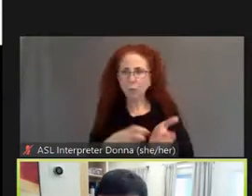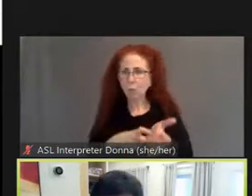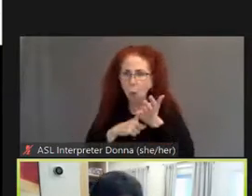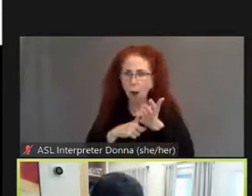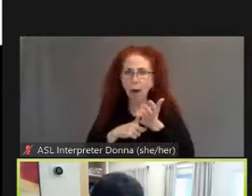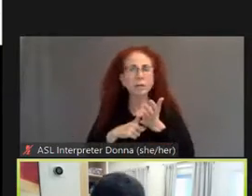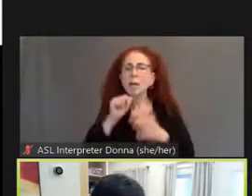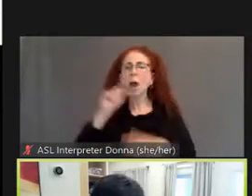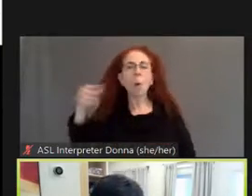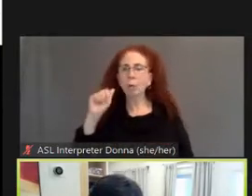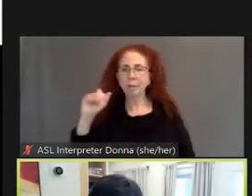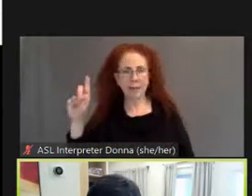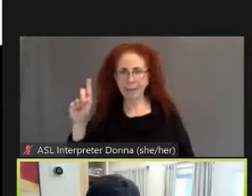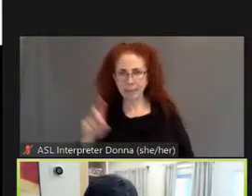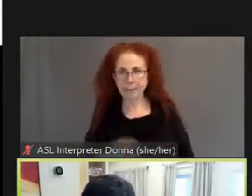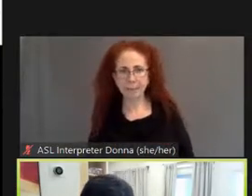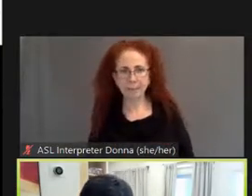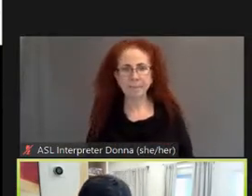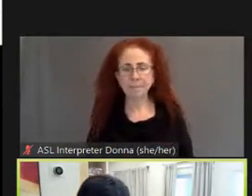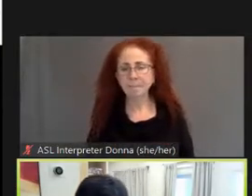audio description as well.